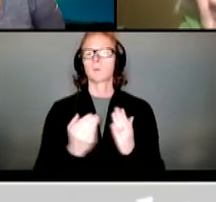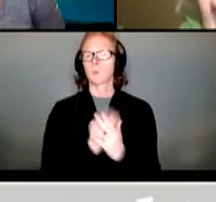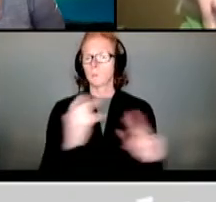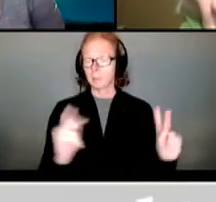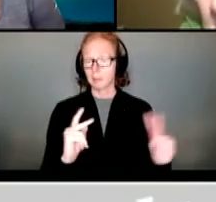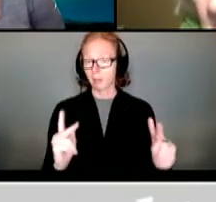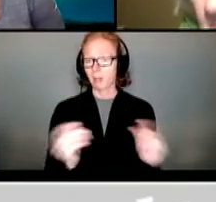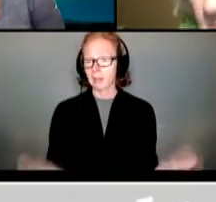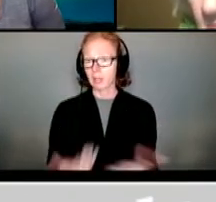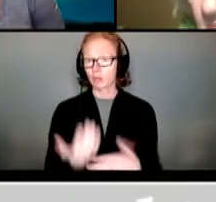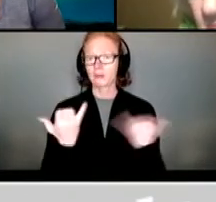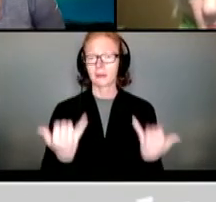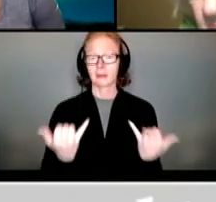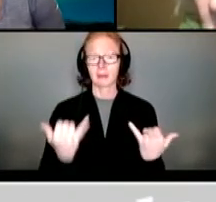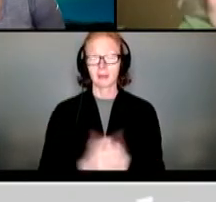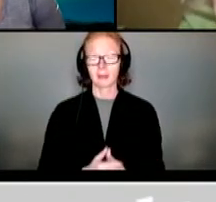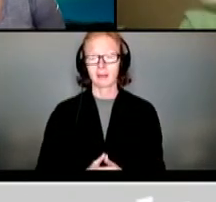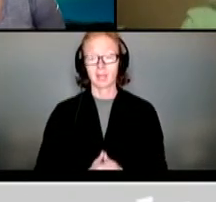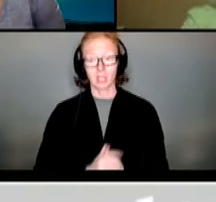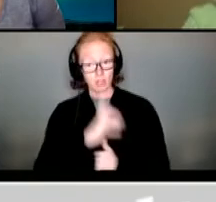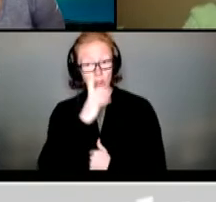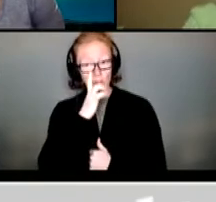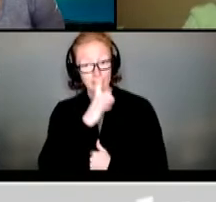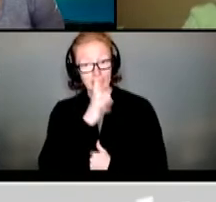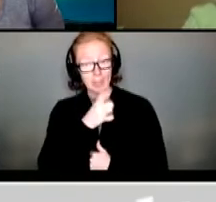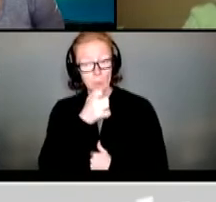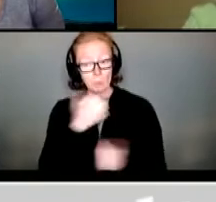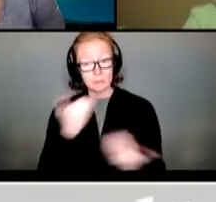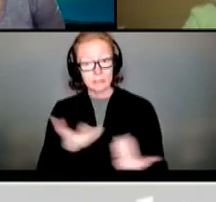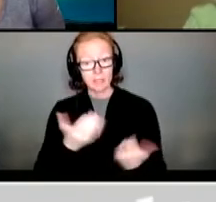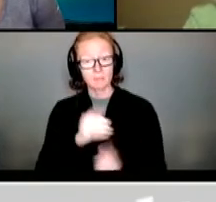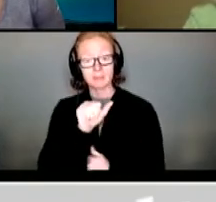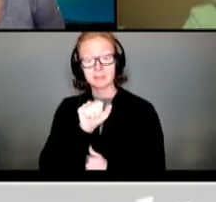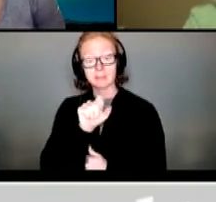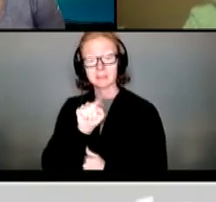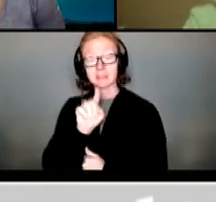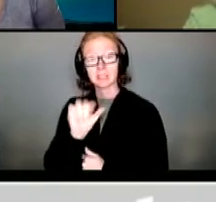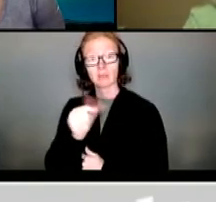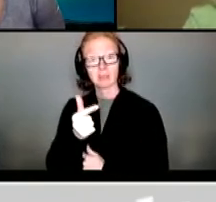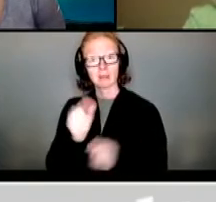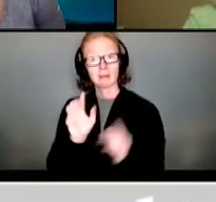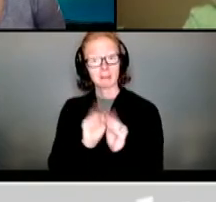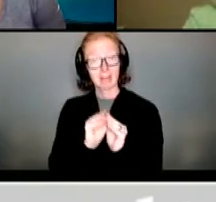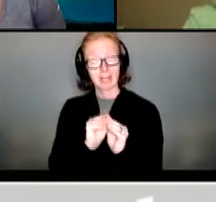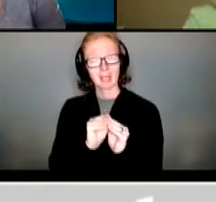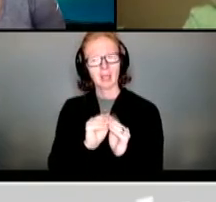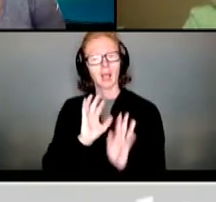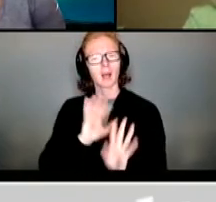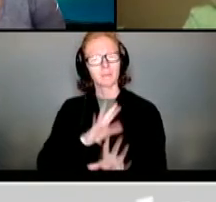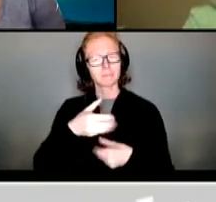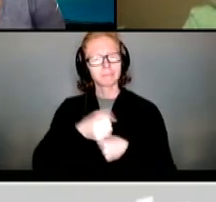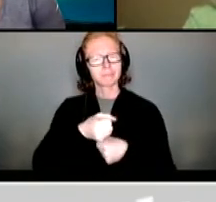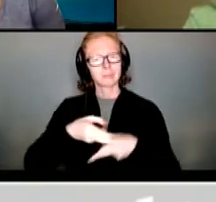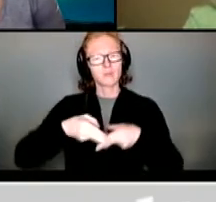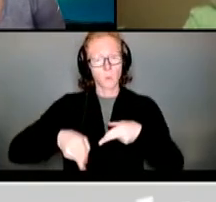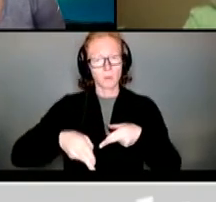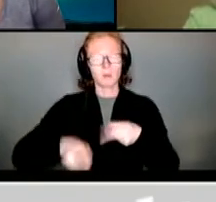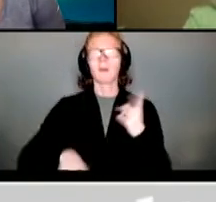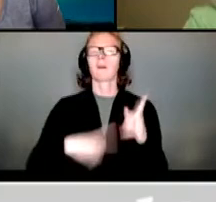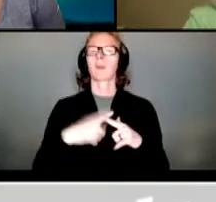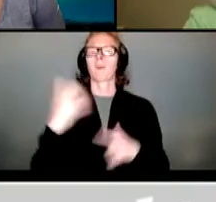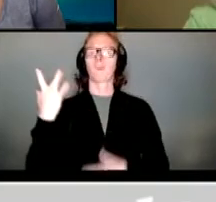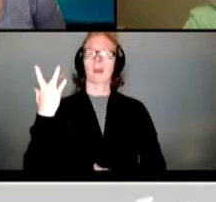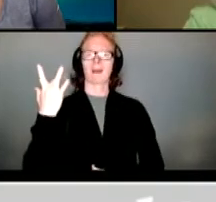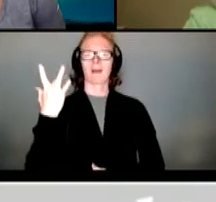call. I wonder if the members of the steering committee could just give a brief synopsis of why